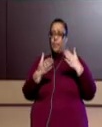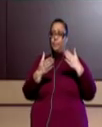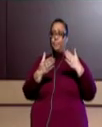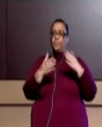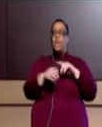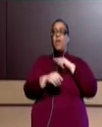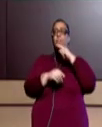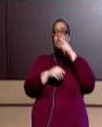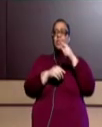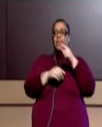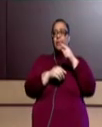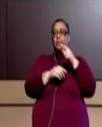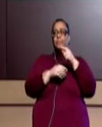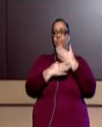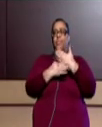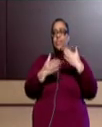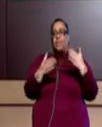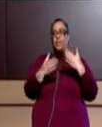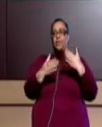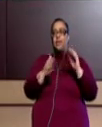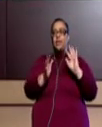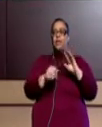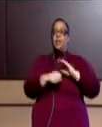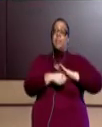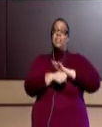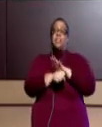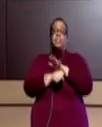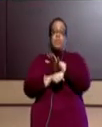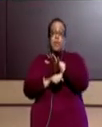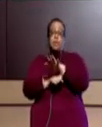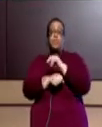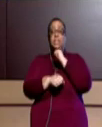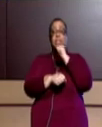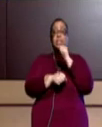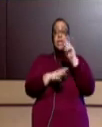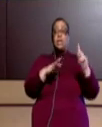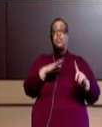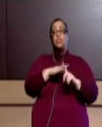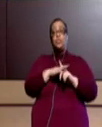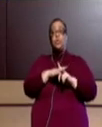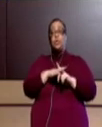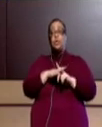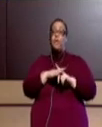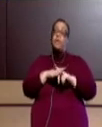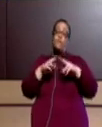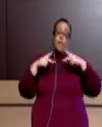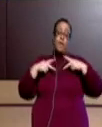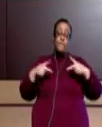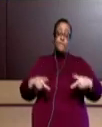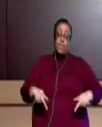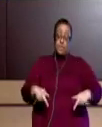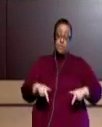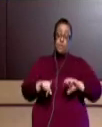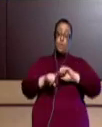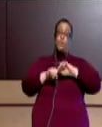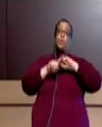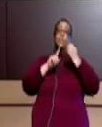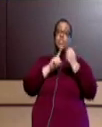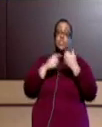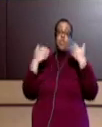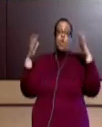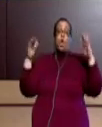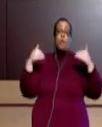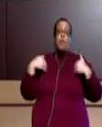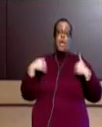the thing about it is this virus is not just coming for pre-existing physical conditions. It's coming for